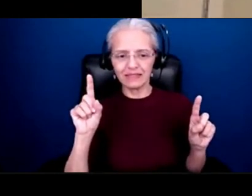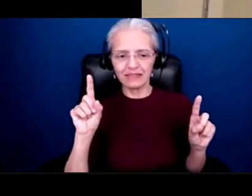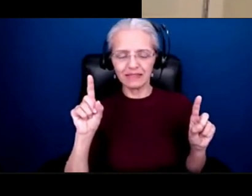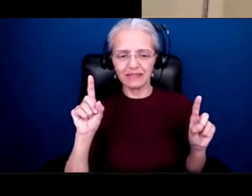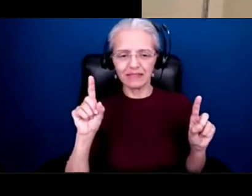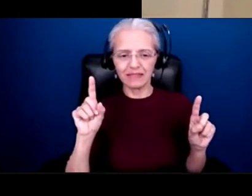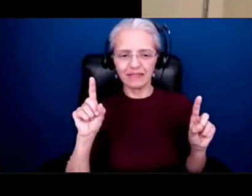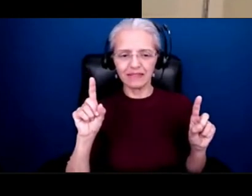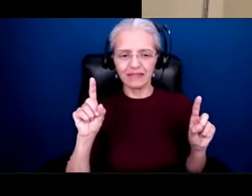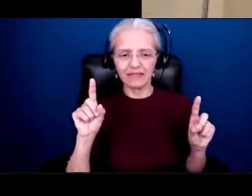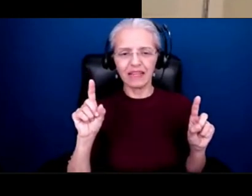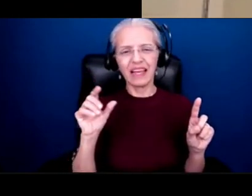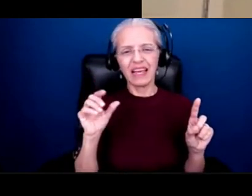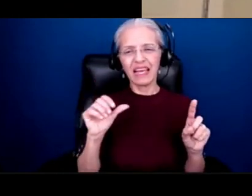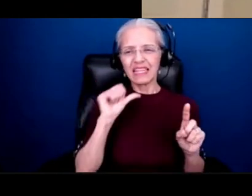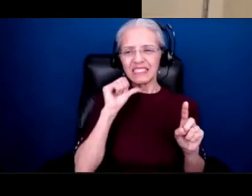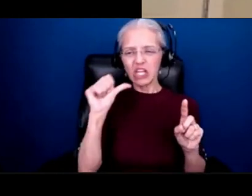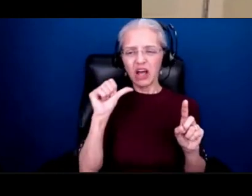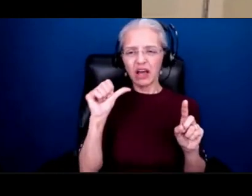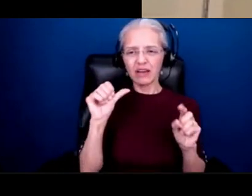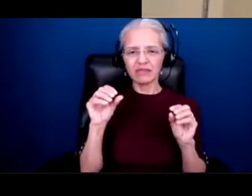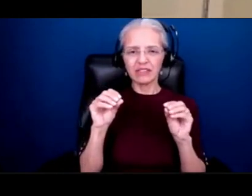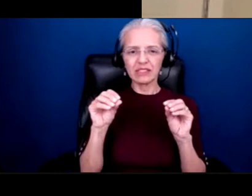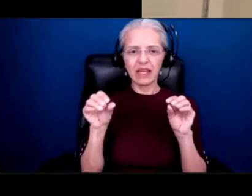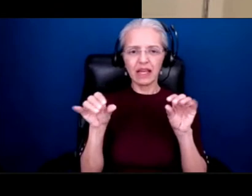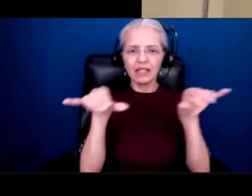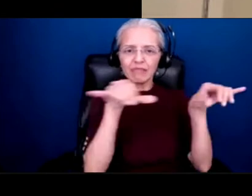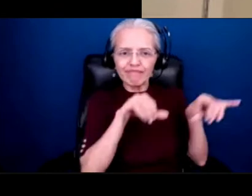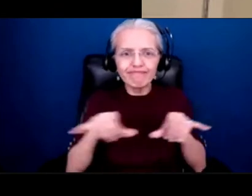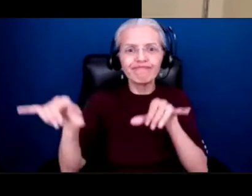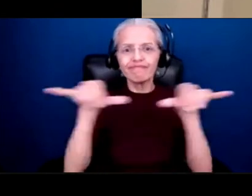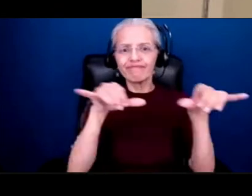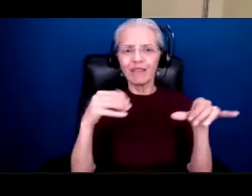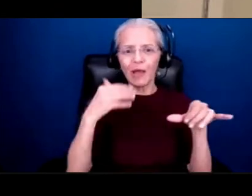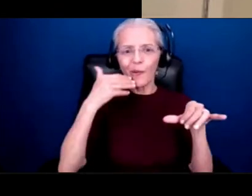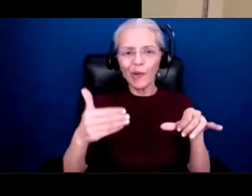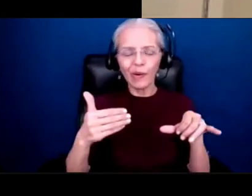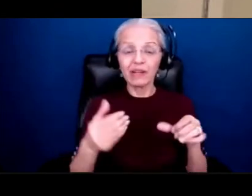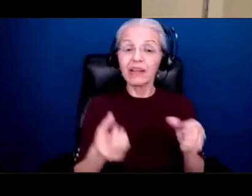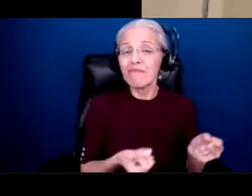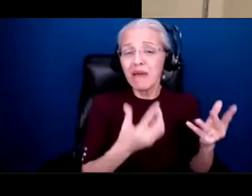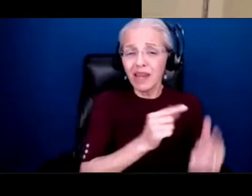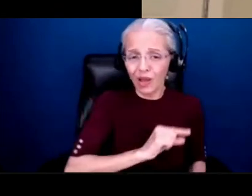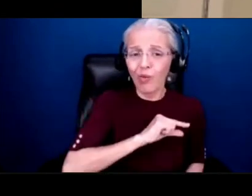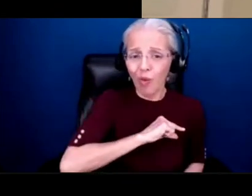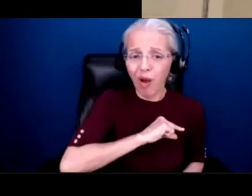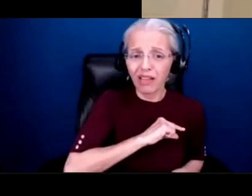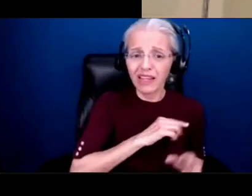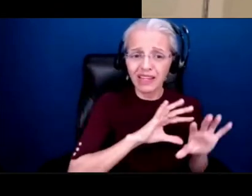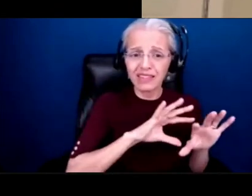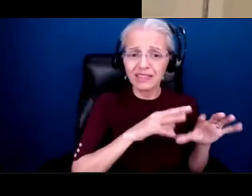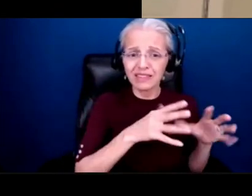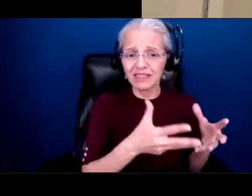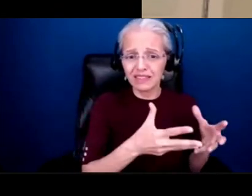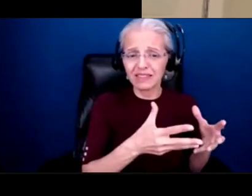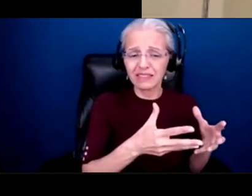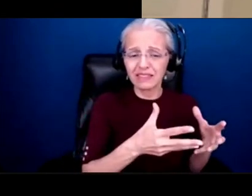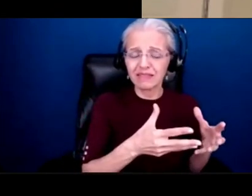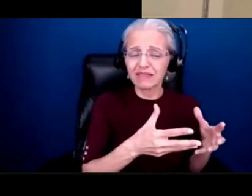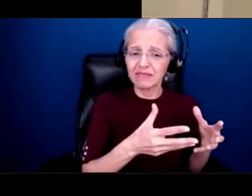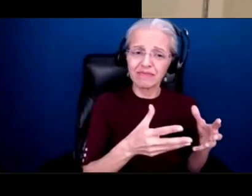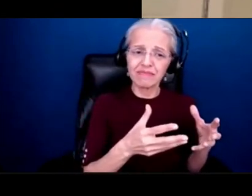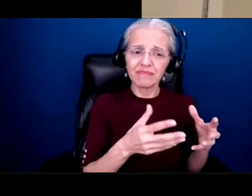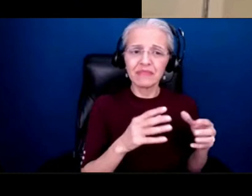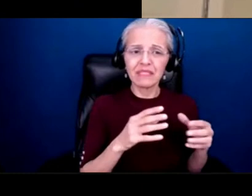this normative good, right? This, you know, a lot of qualities that are culture is very much